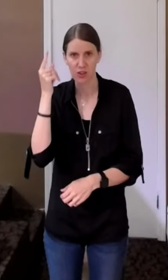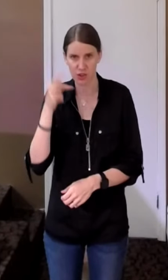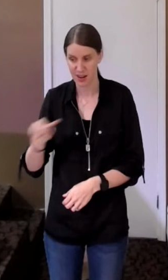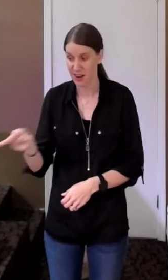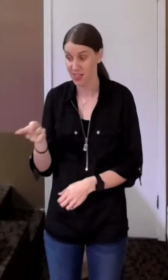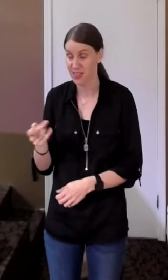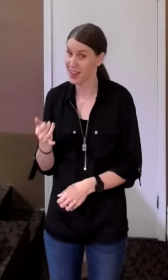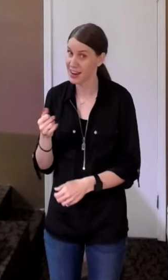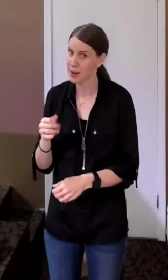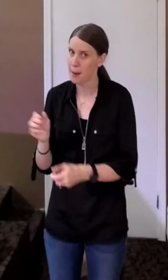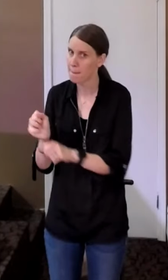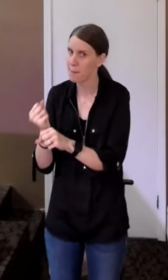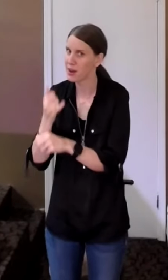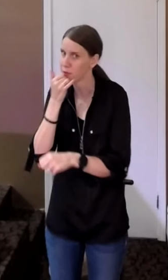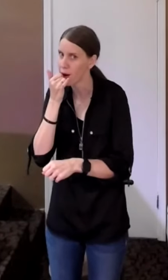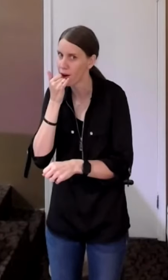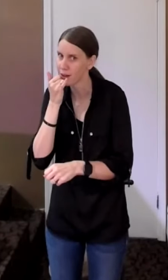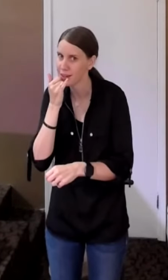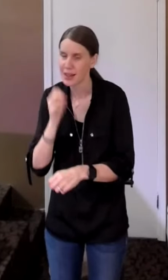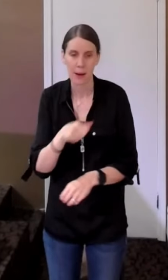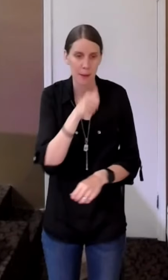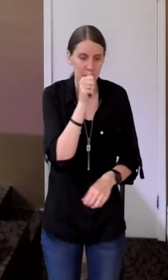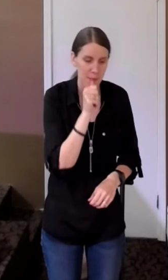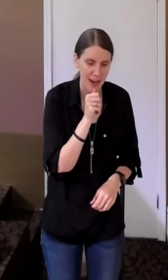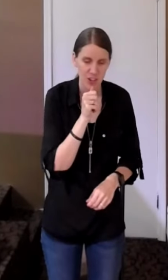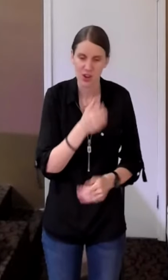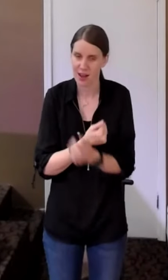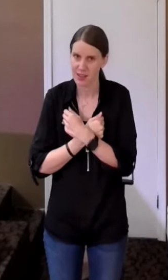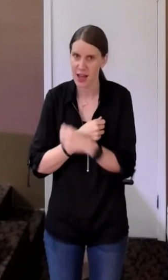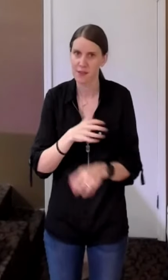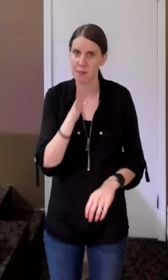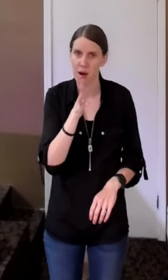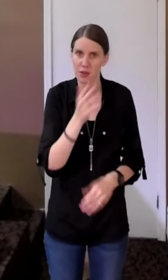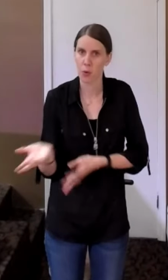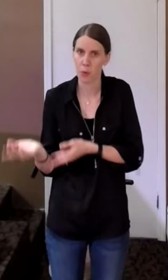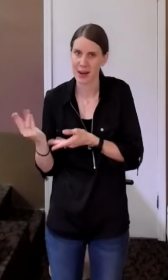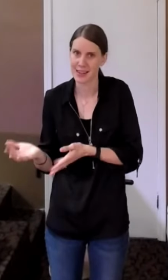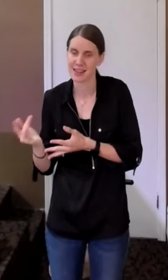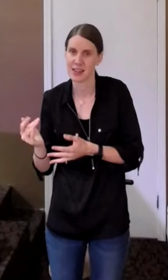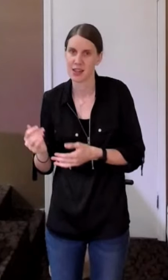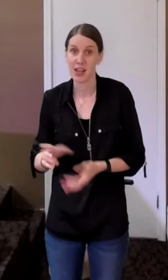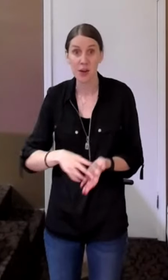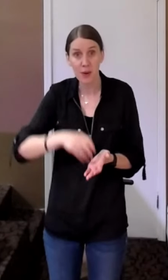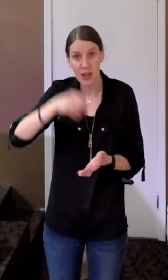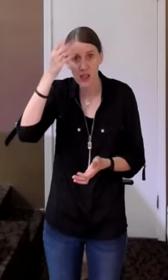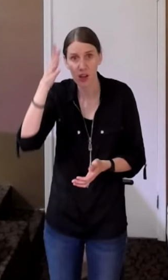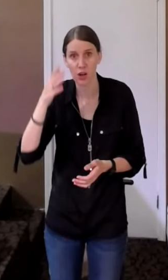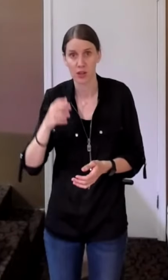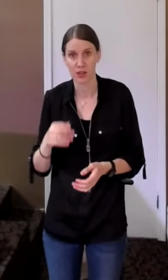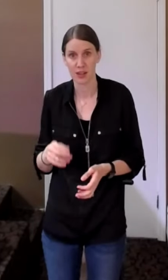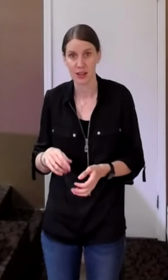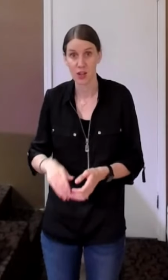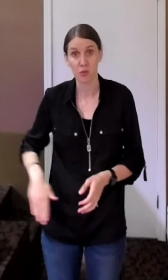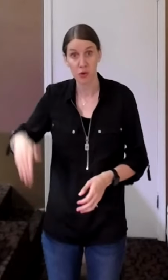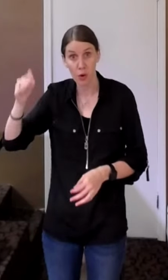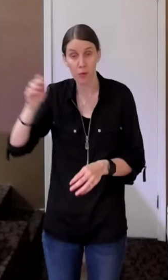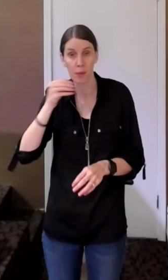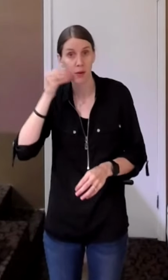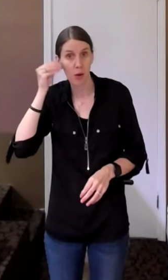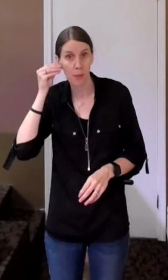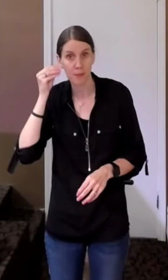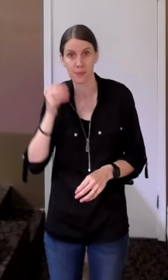there's forgiveness, there's long-suffering, mercy. All these attributes of God mostly are learned in your relationships at home. That's